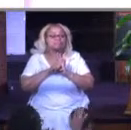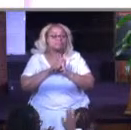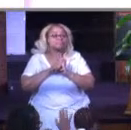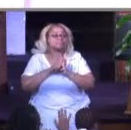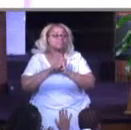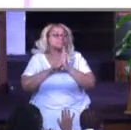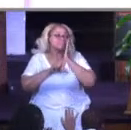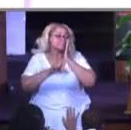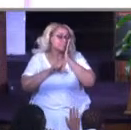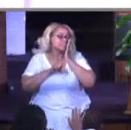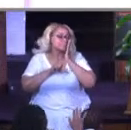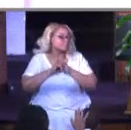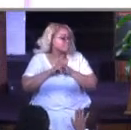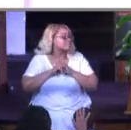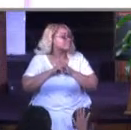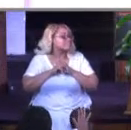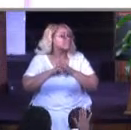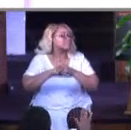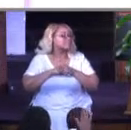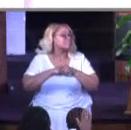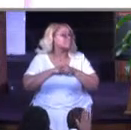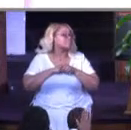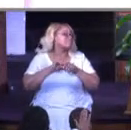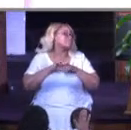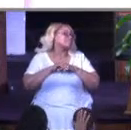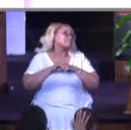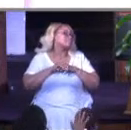Hey, hey, hey.